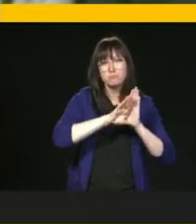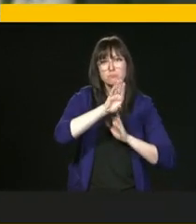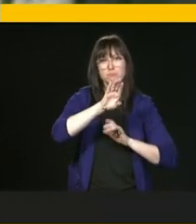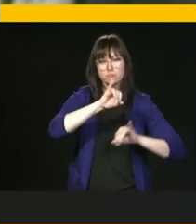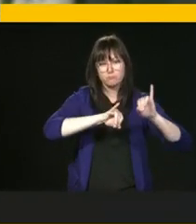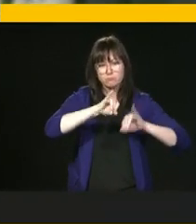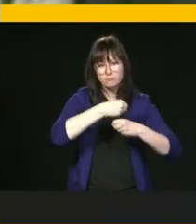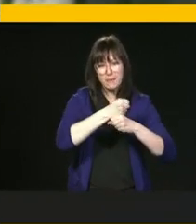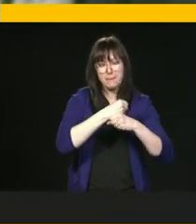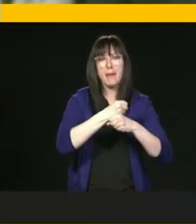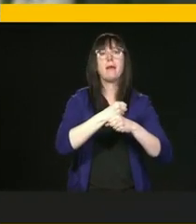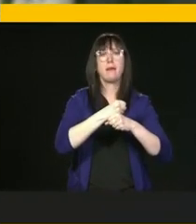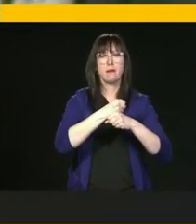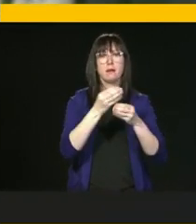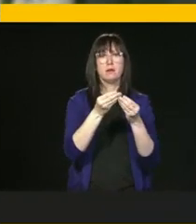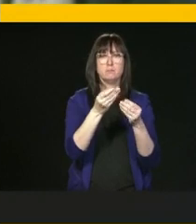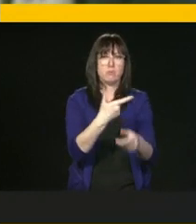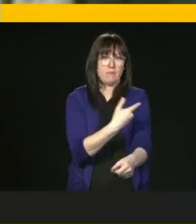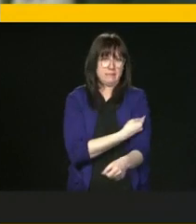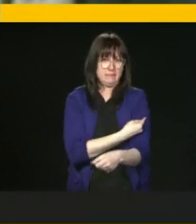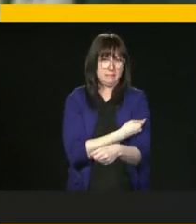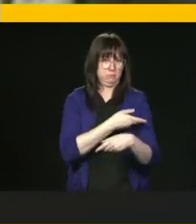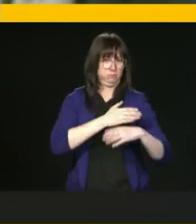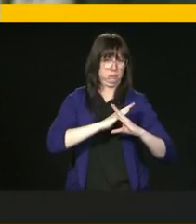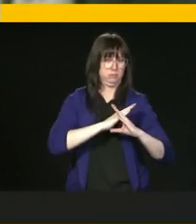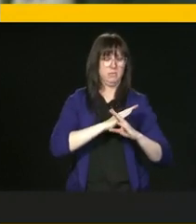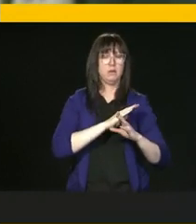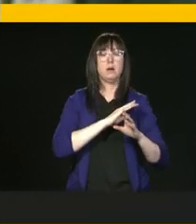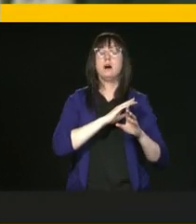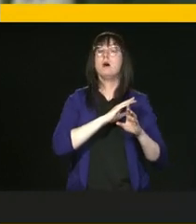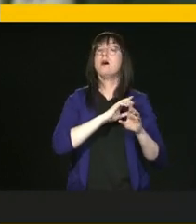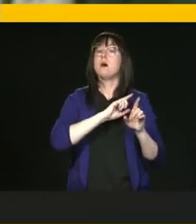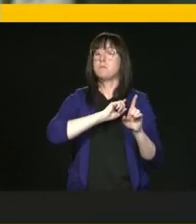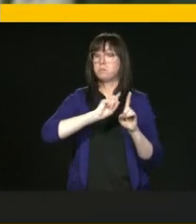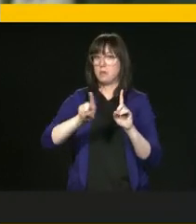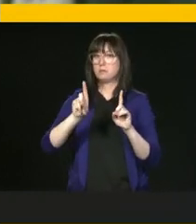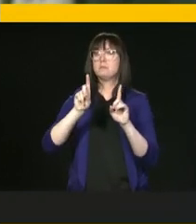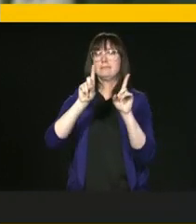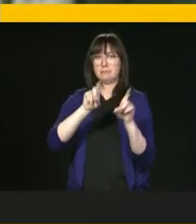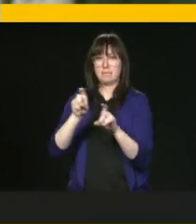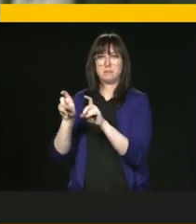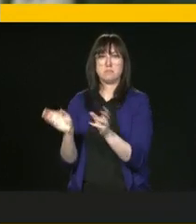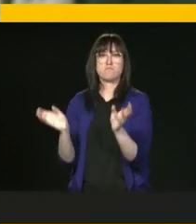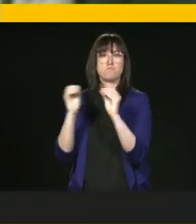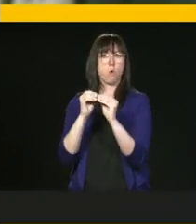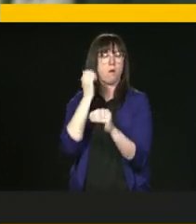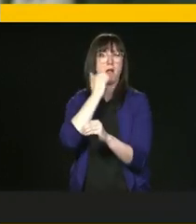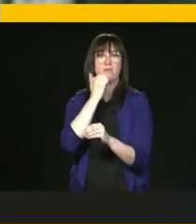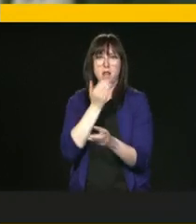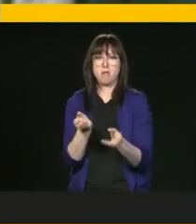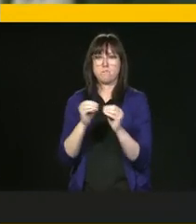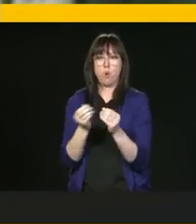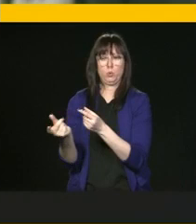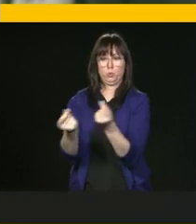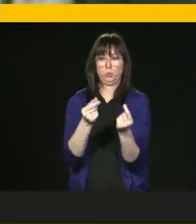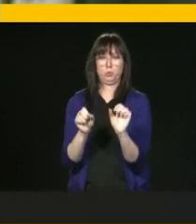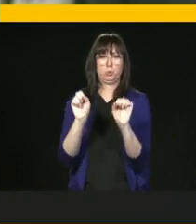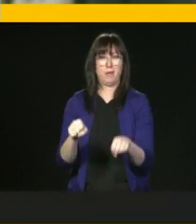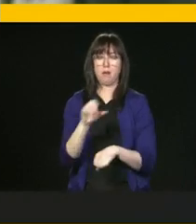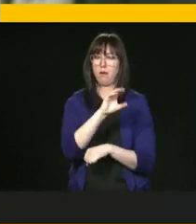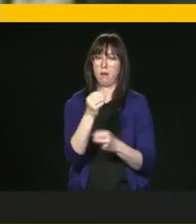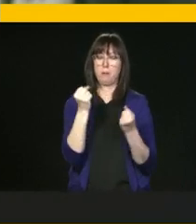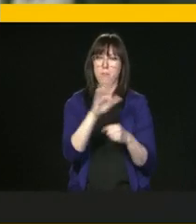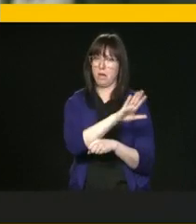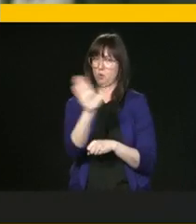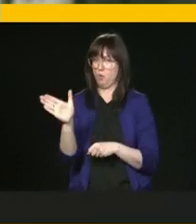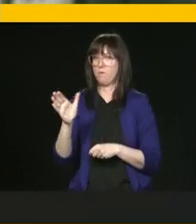eventual production of a vaccine. In the meantime, we are increasing our testing capacity every single day. Many companies in